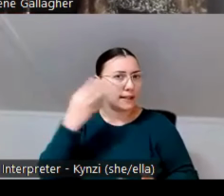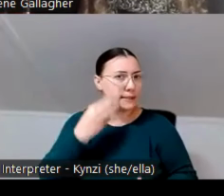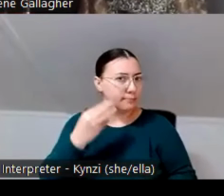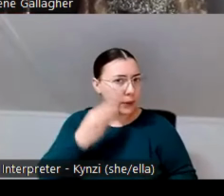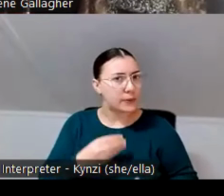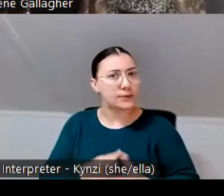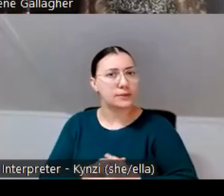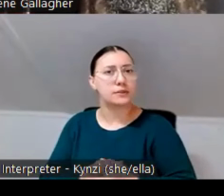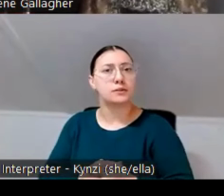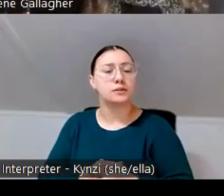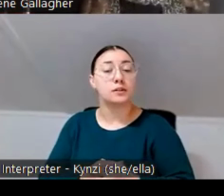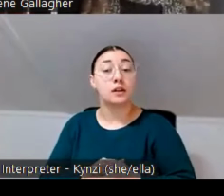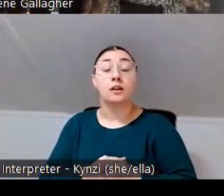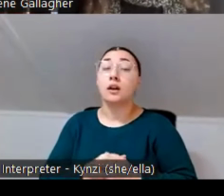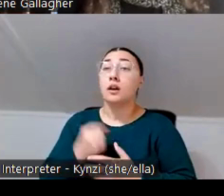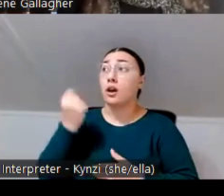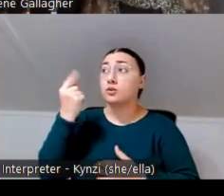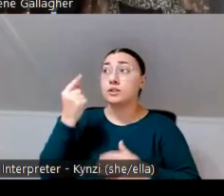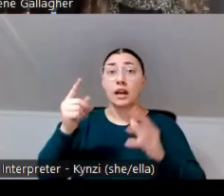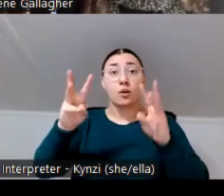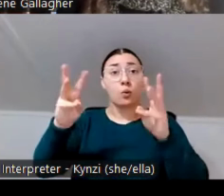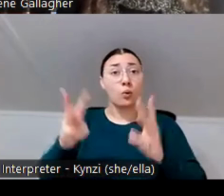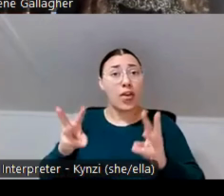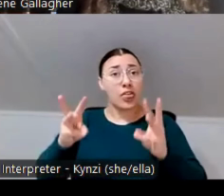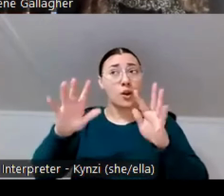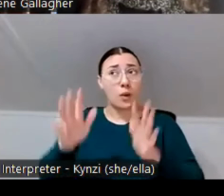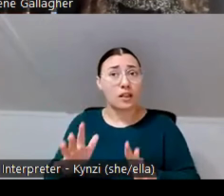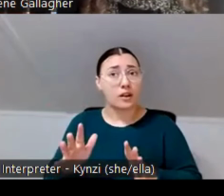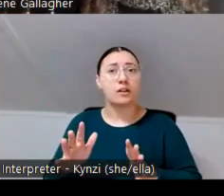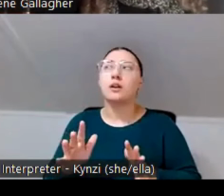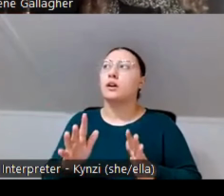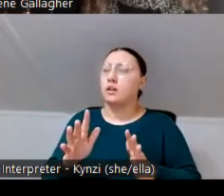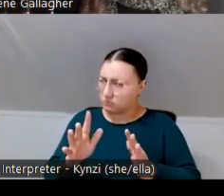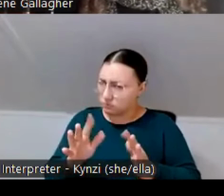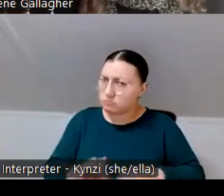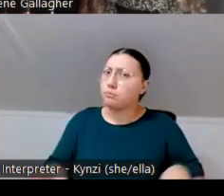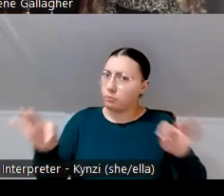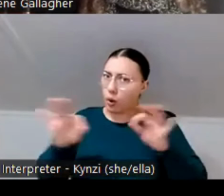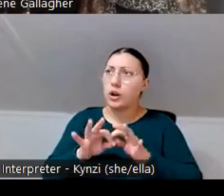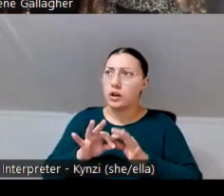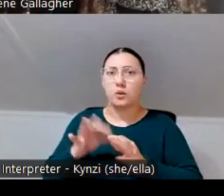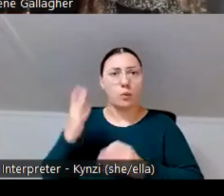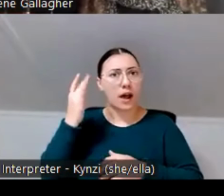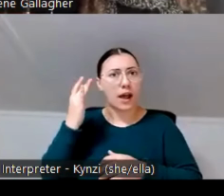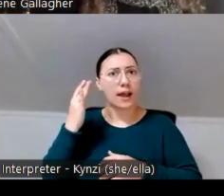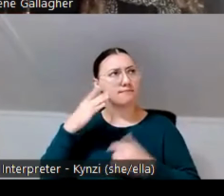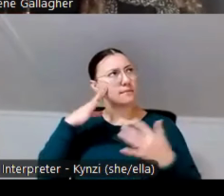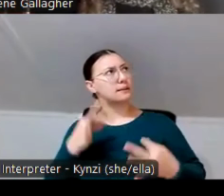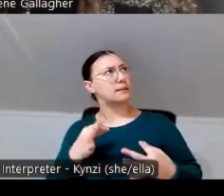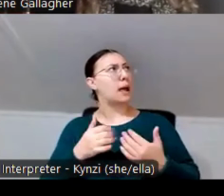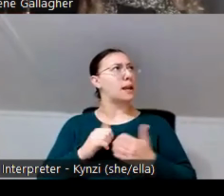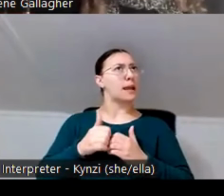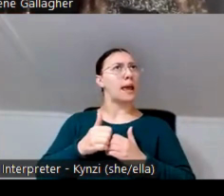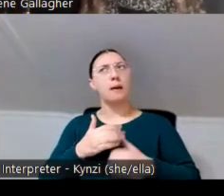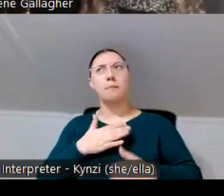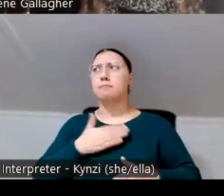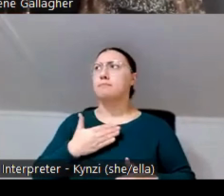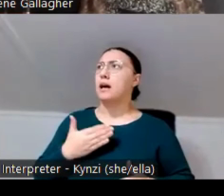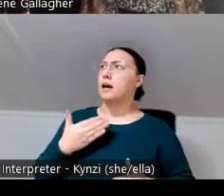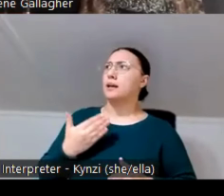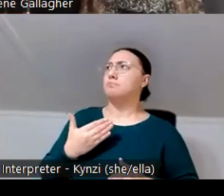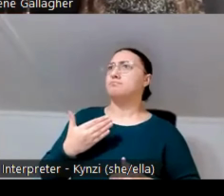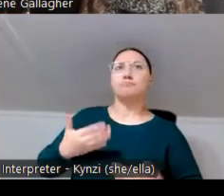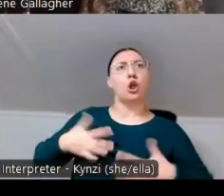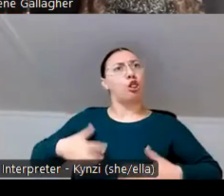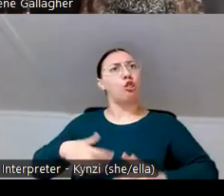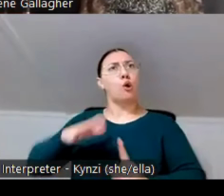Weather is important because it affects what we wear and what we do. We want to be comfortable and stay